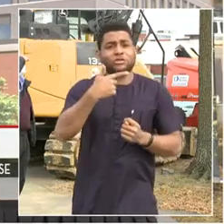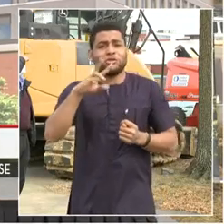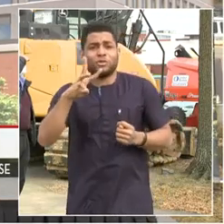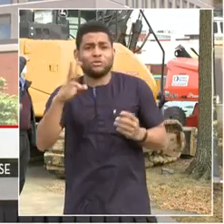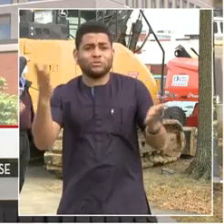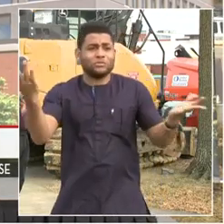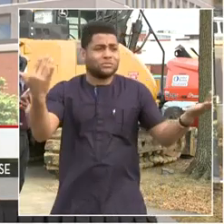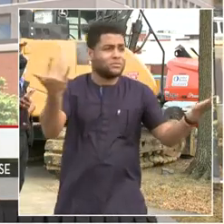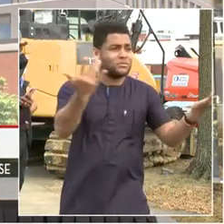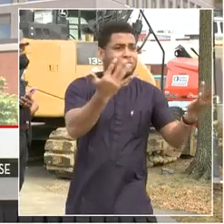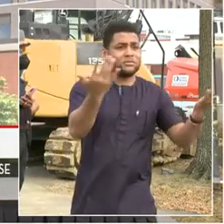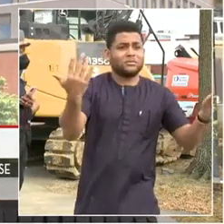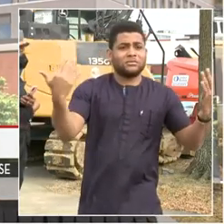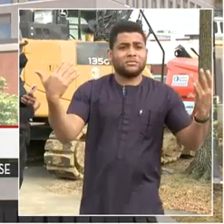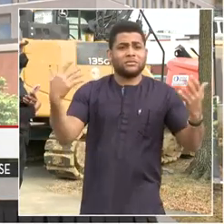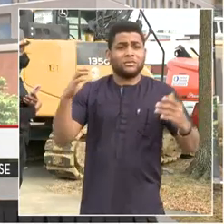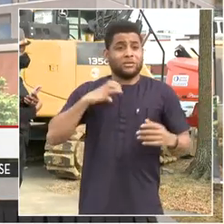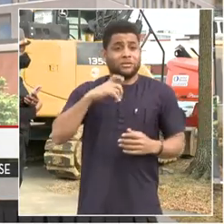Council members, don't get away.